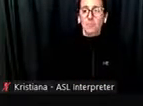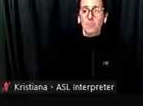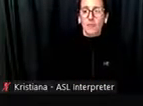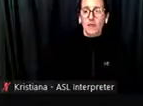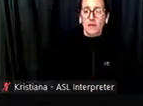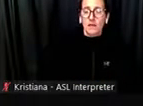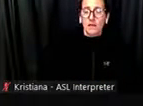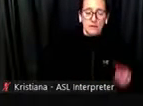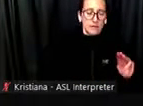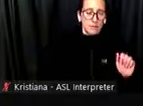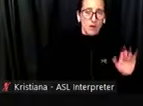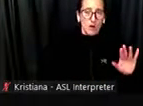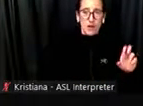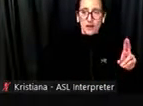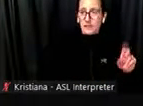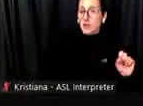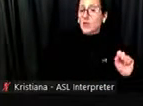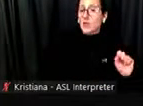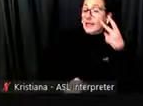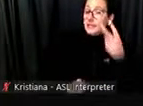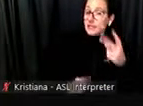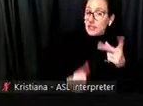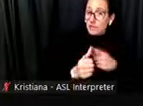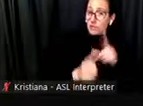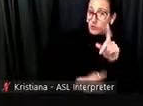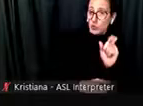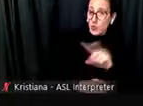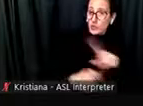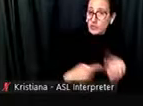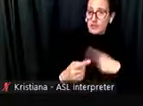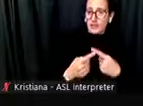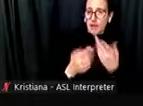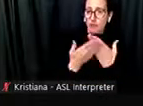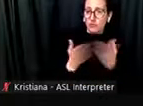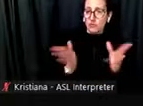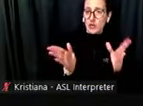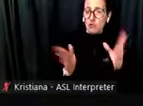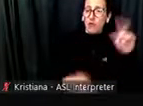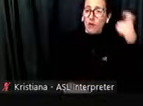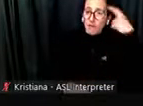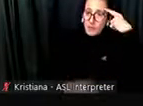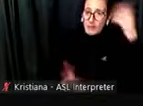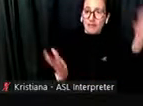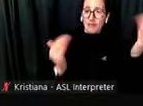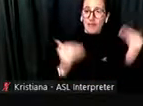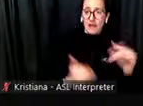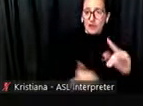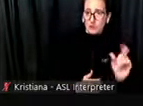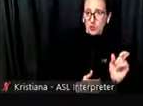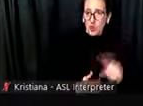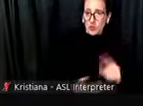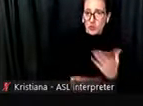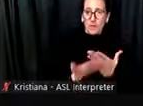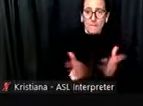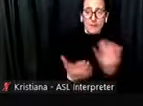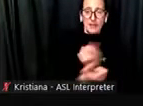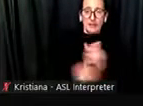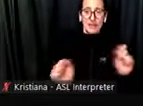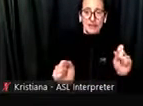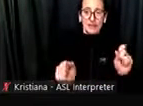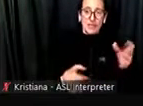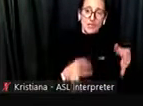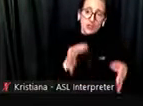with general government. The next question deals with public safety and justice. The next question deals with land use